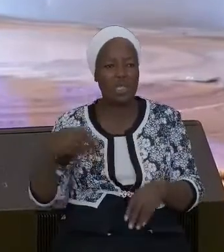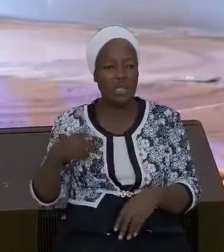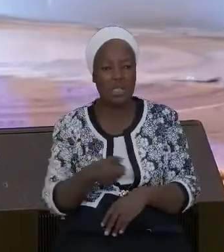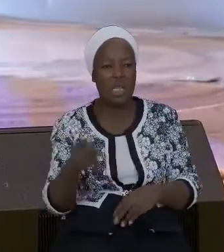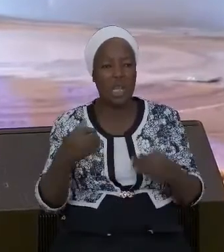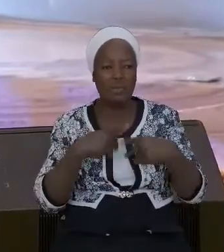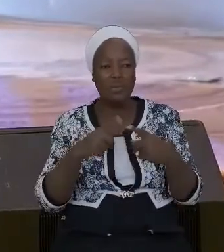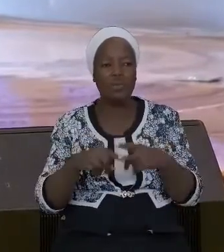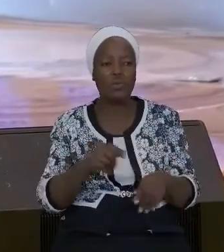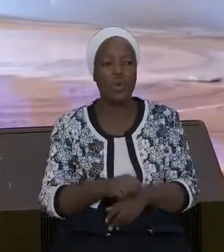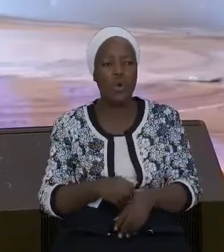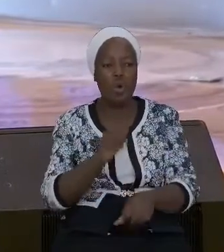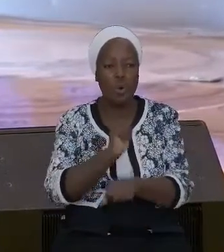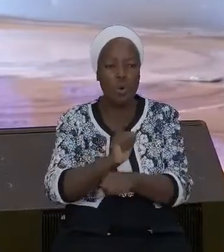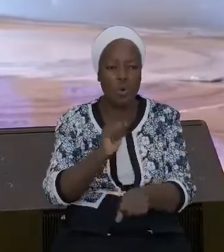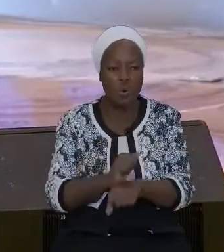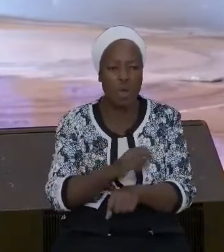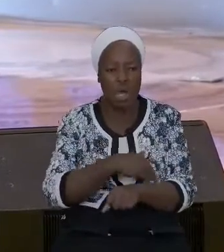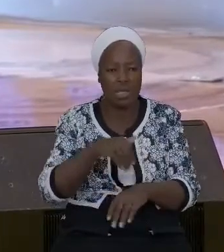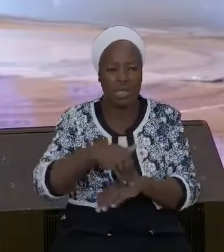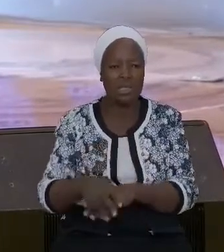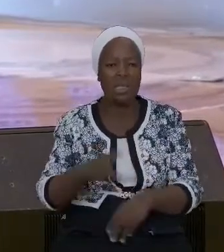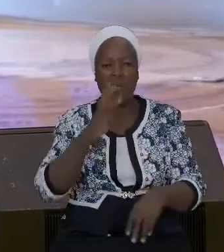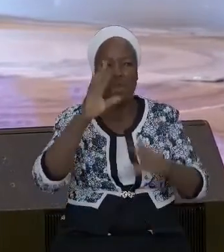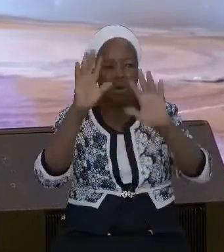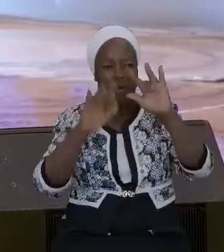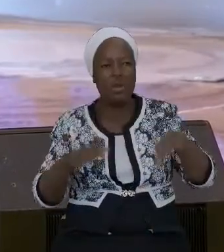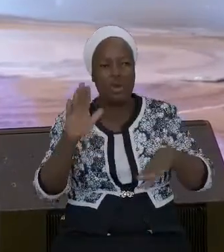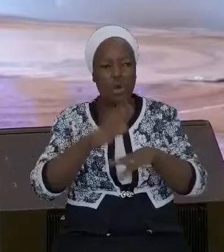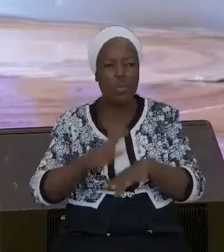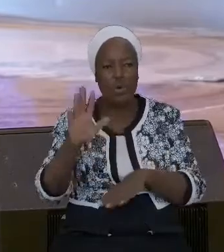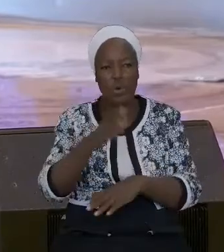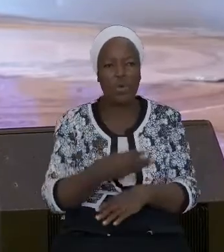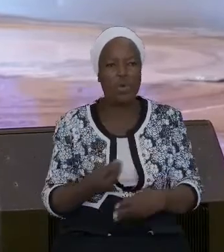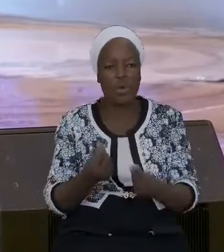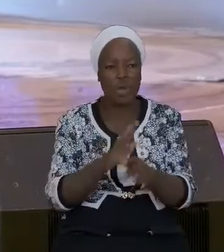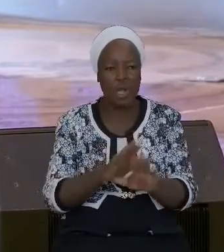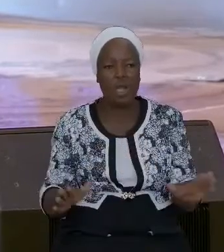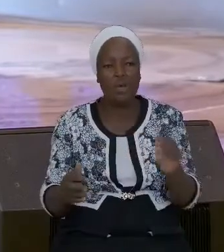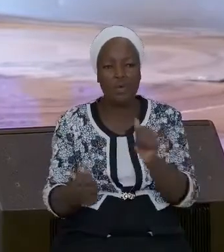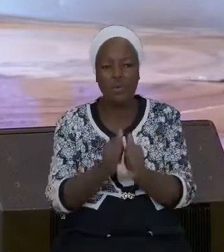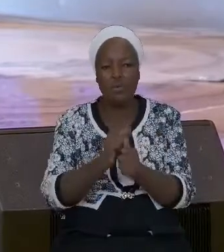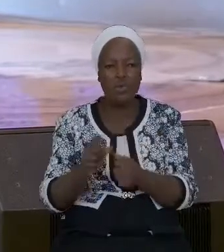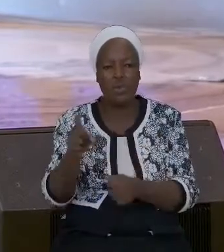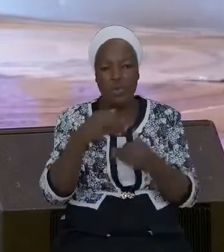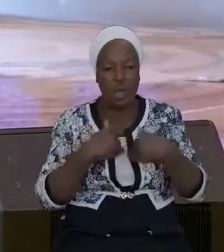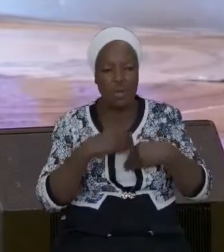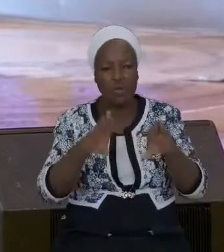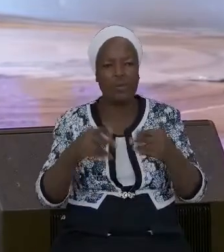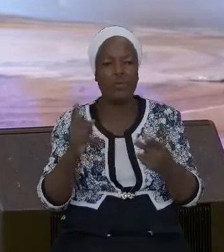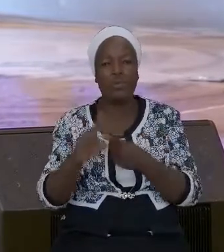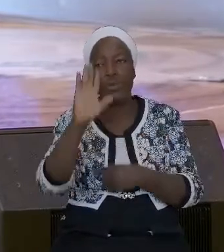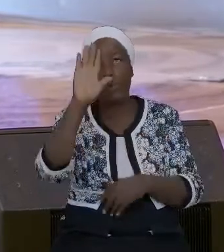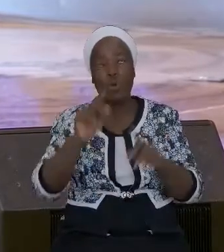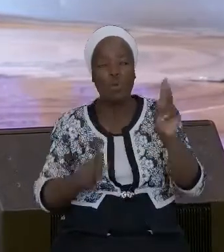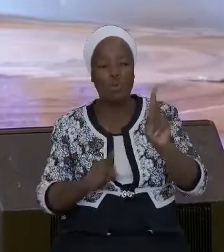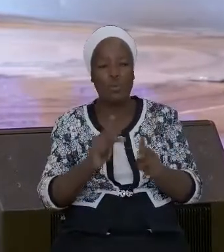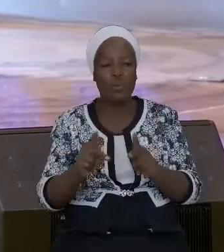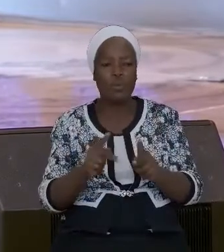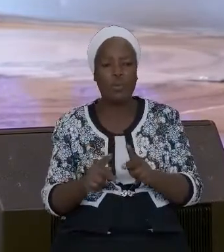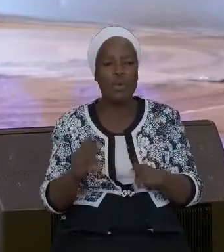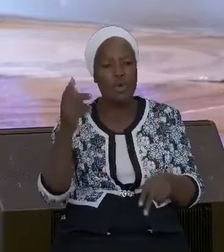rain upon thy land, which thou hast given unto thy people for